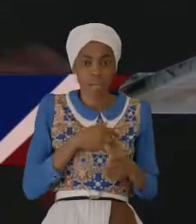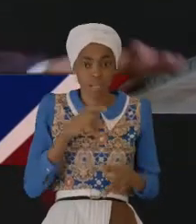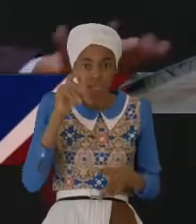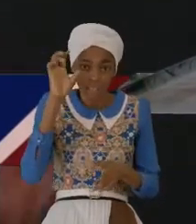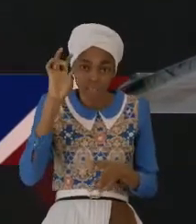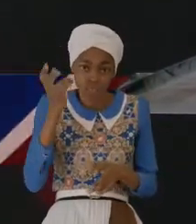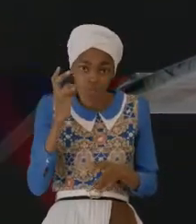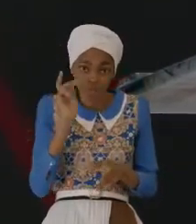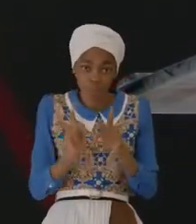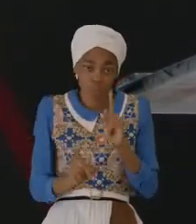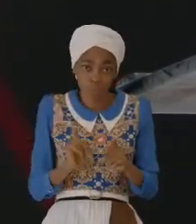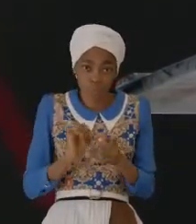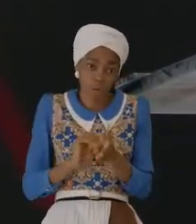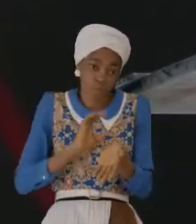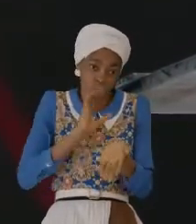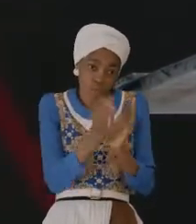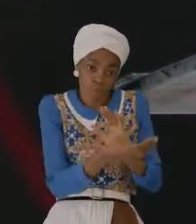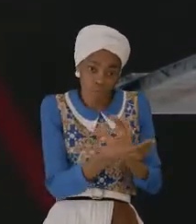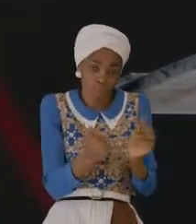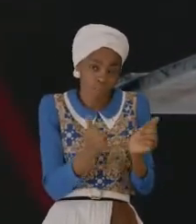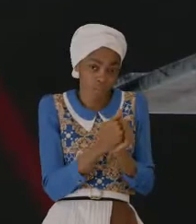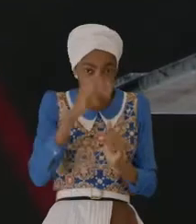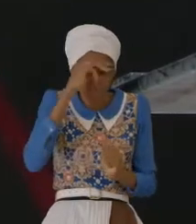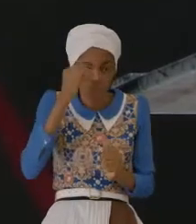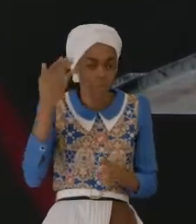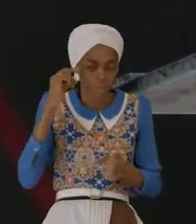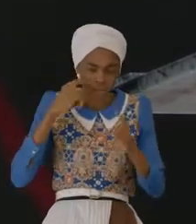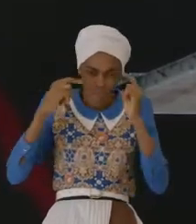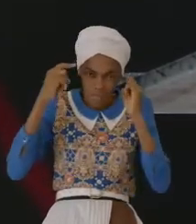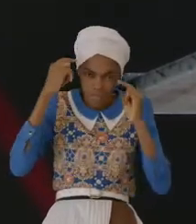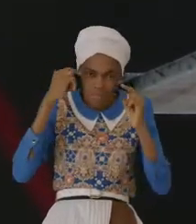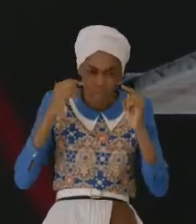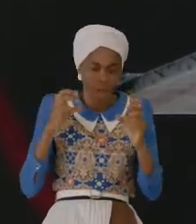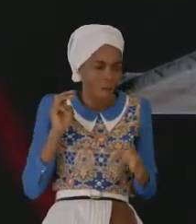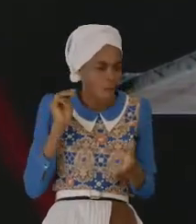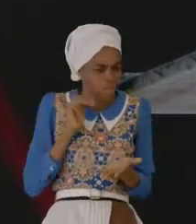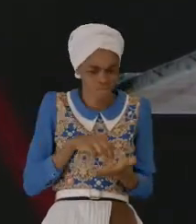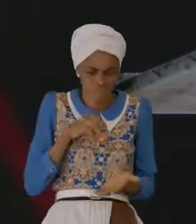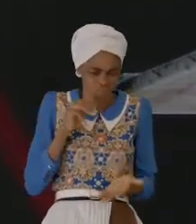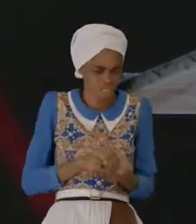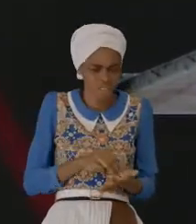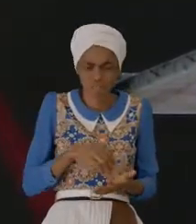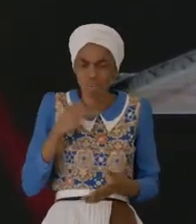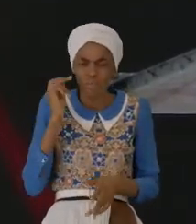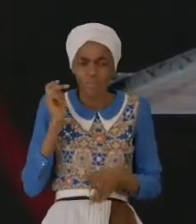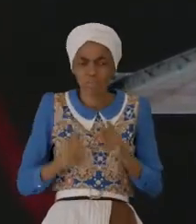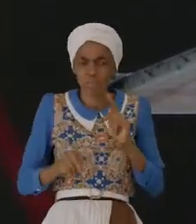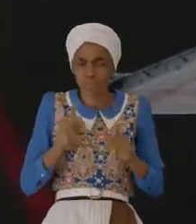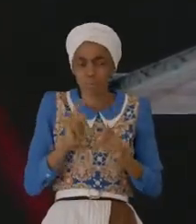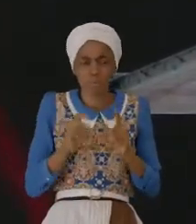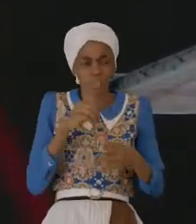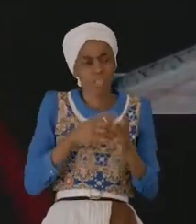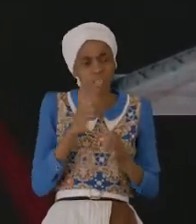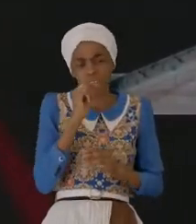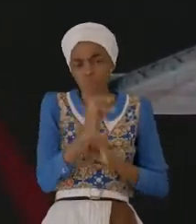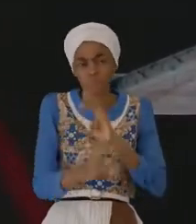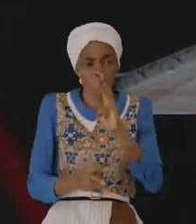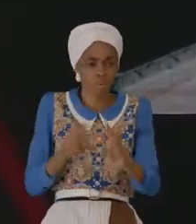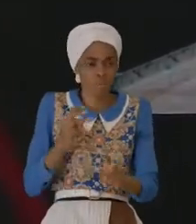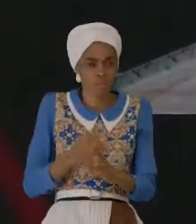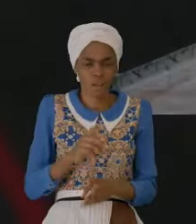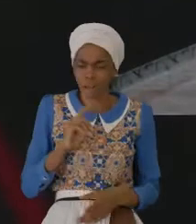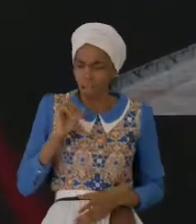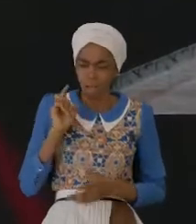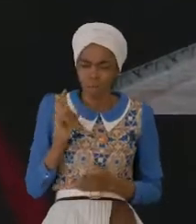millions of people in the world only age are we sure were alive are we sure that the